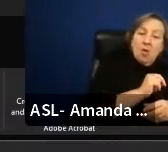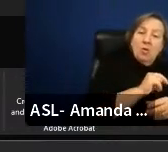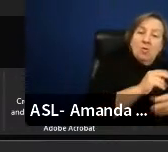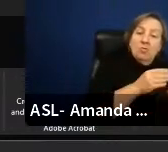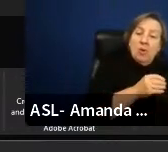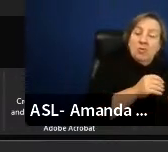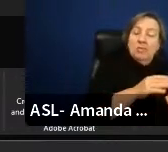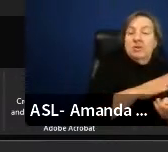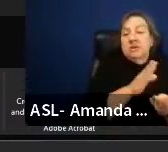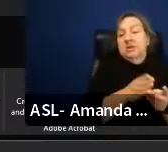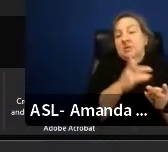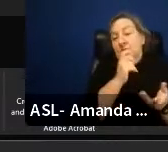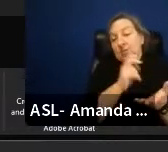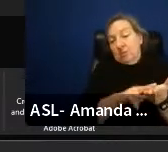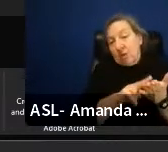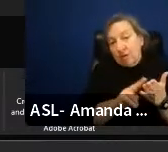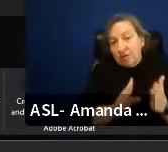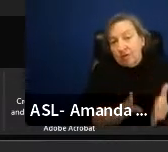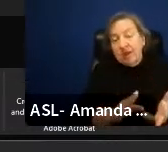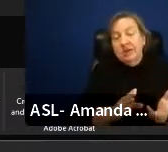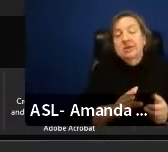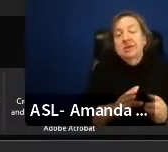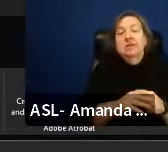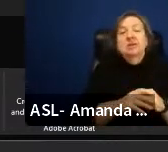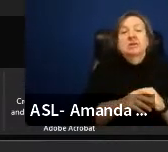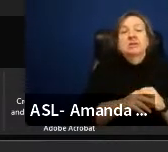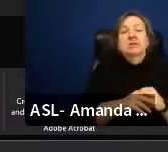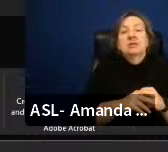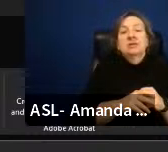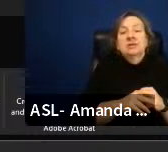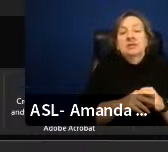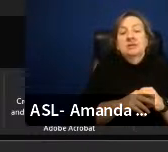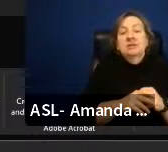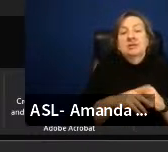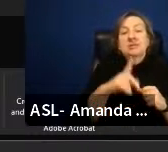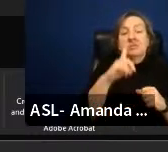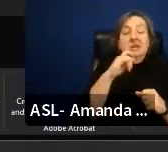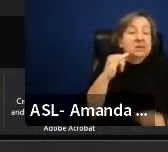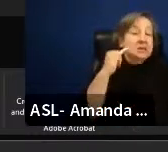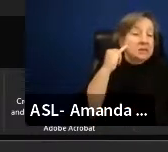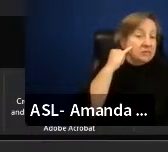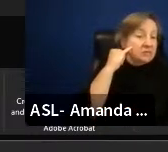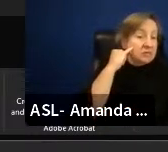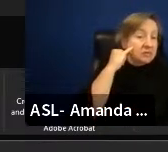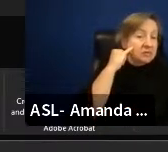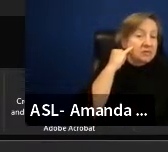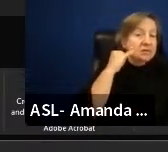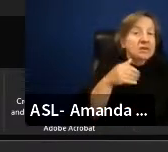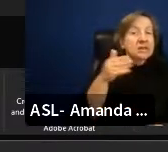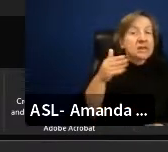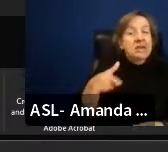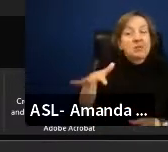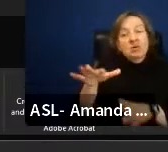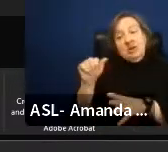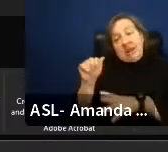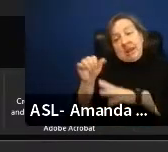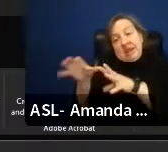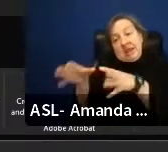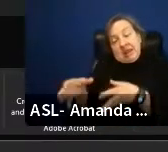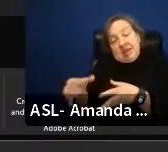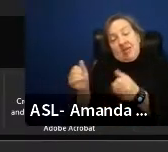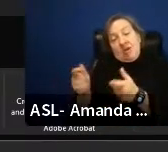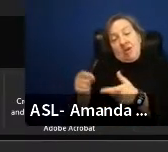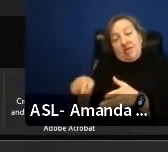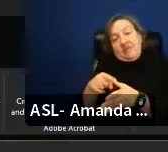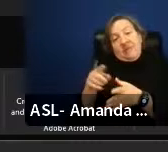then contractors who would be called in. Because if neighborhood A, all of